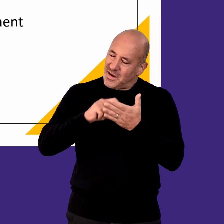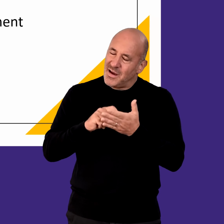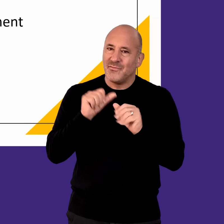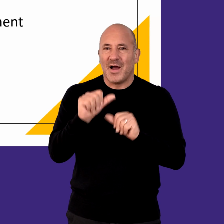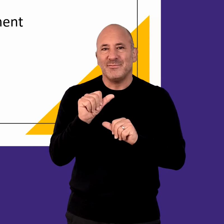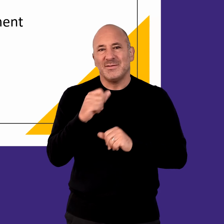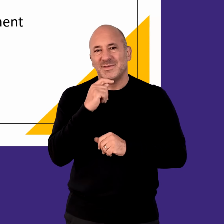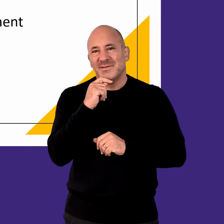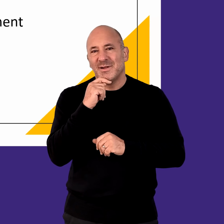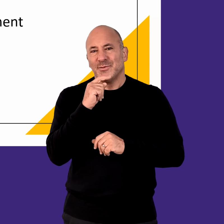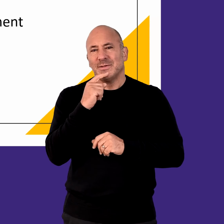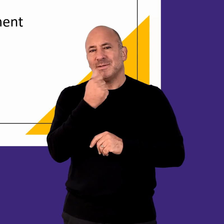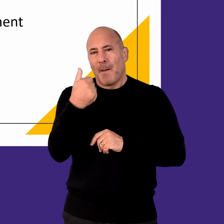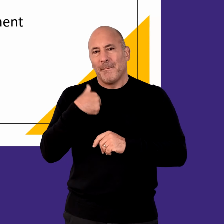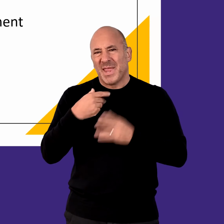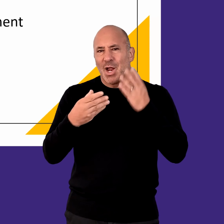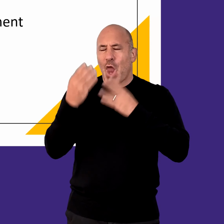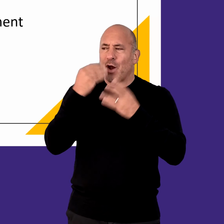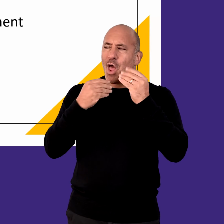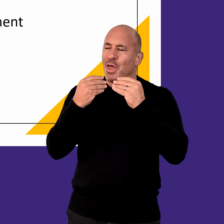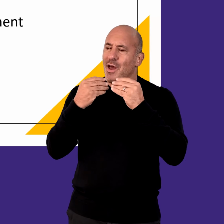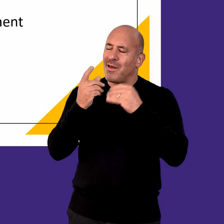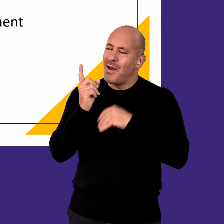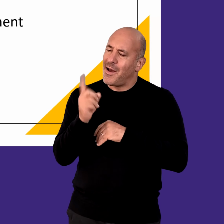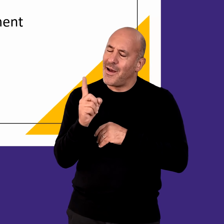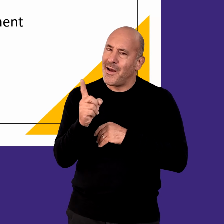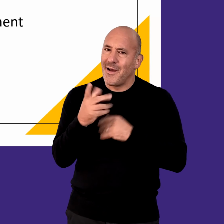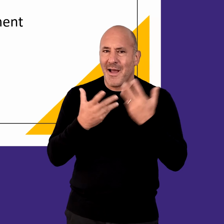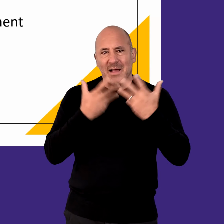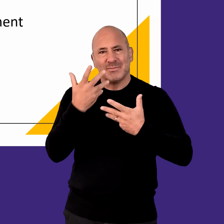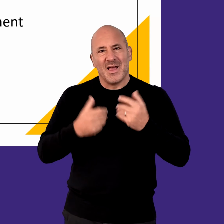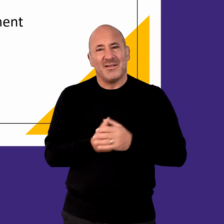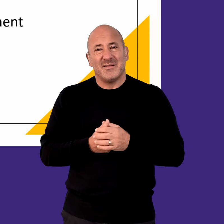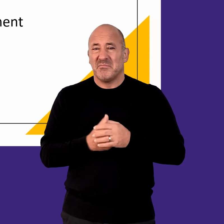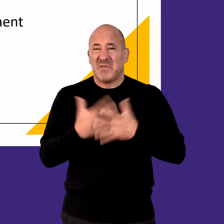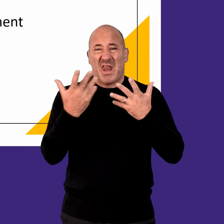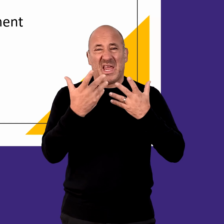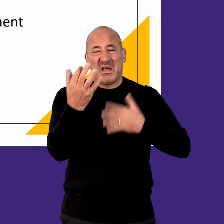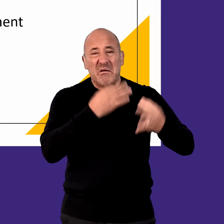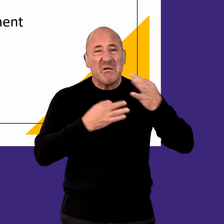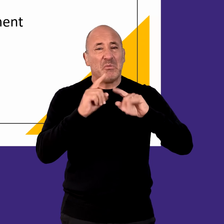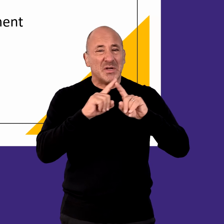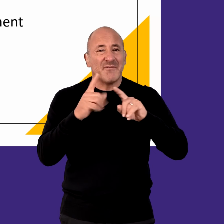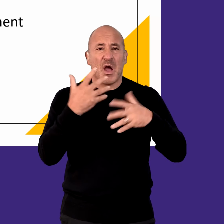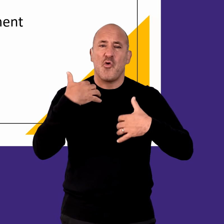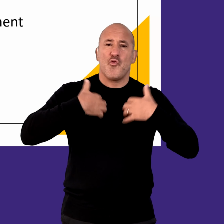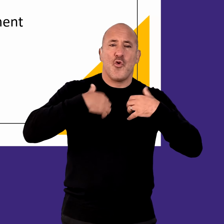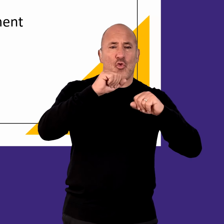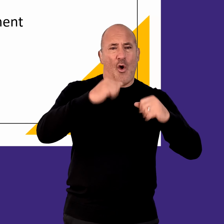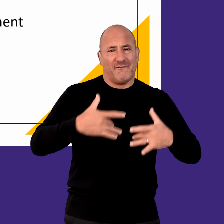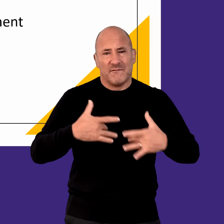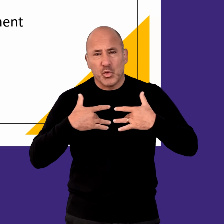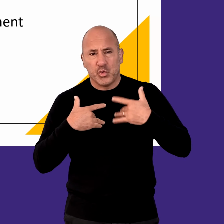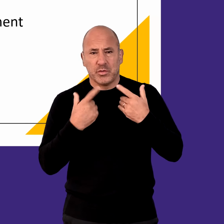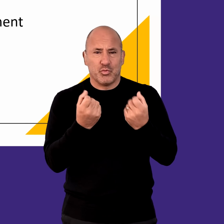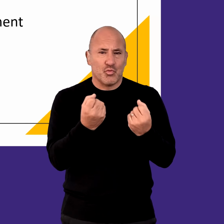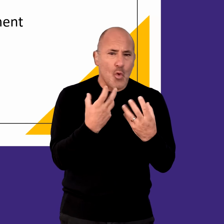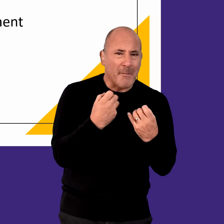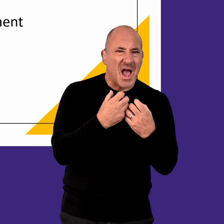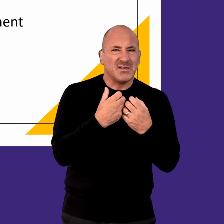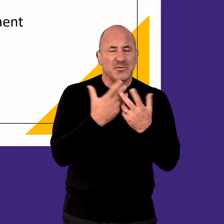to spend a bit of time reflecting and to draw out some of the things that I've learned. I'm really happy to answer any questions, but